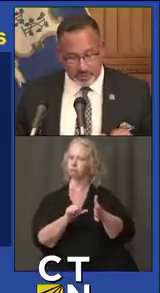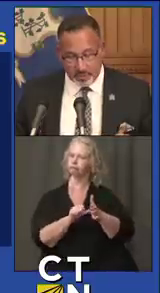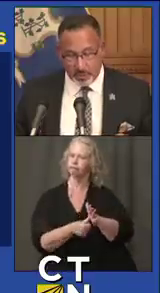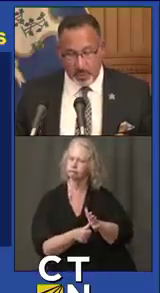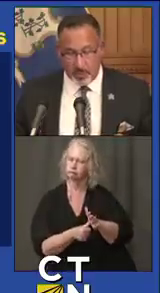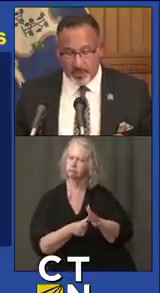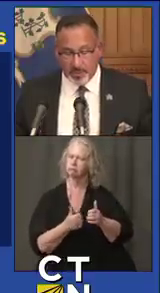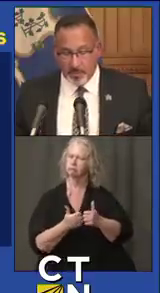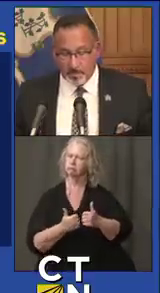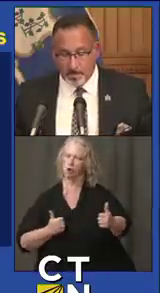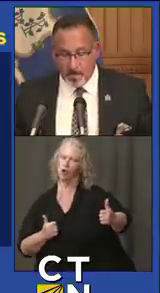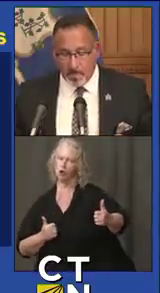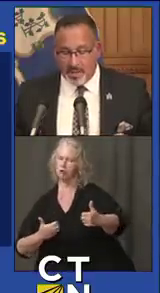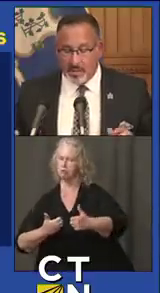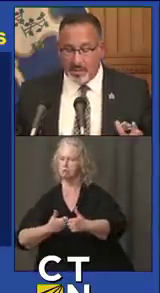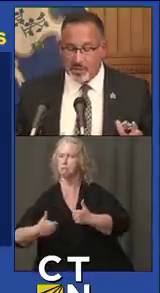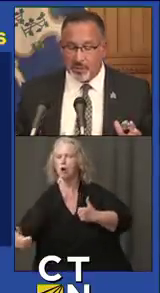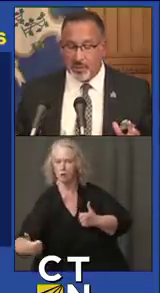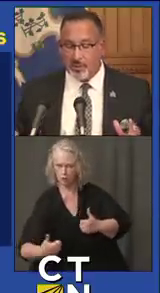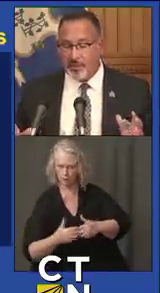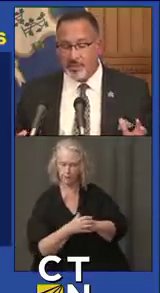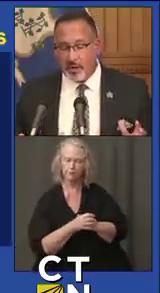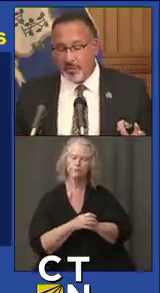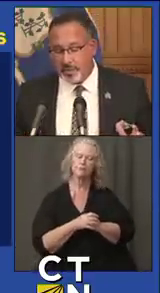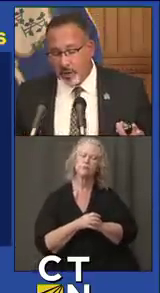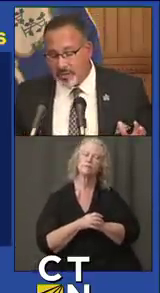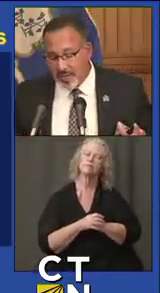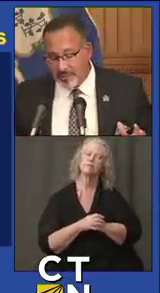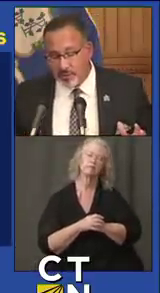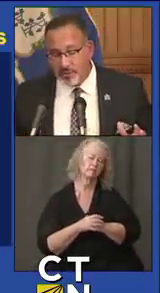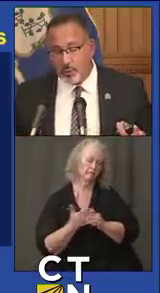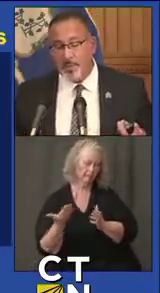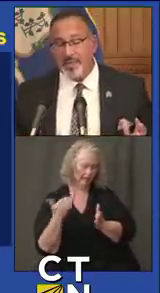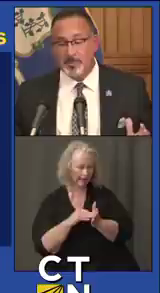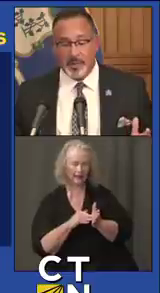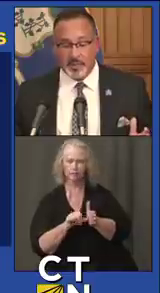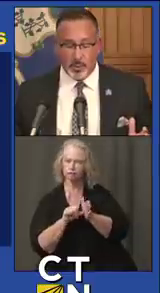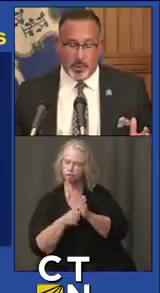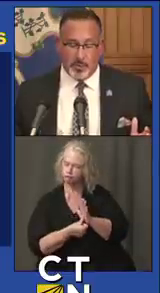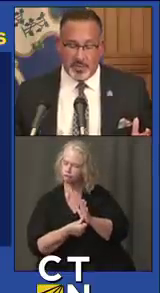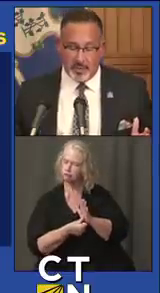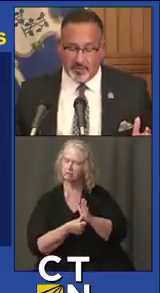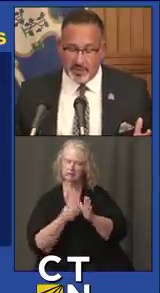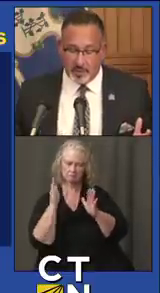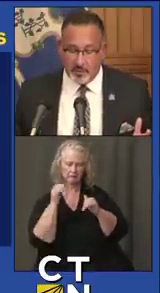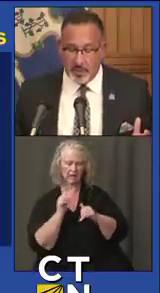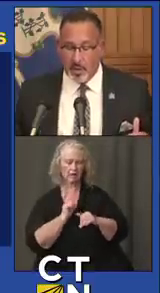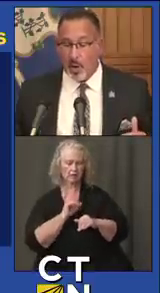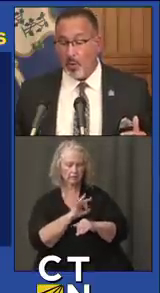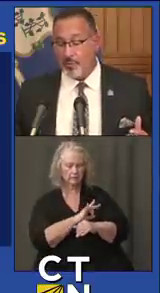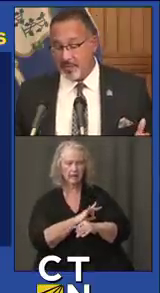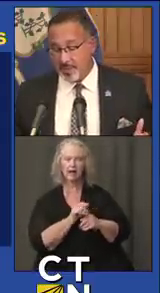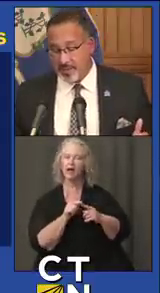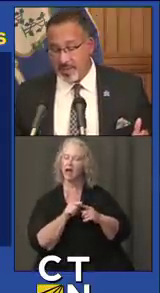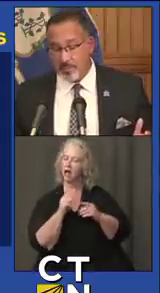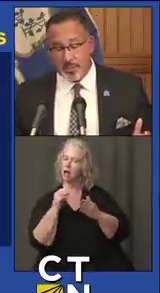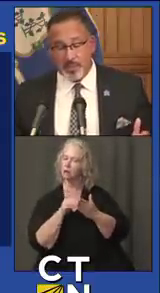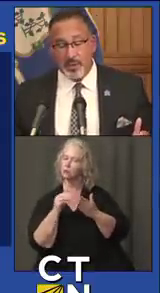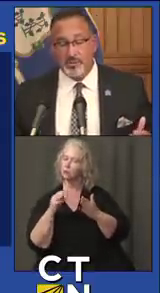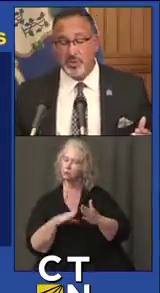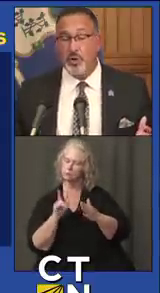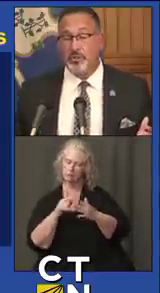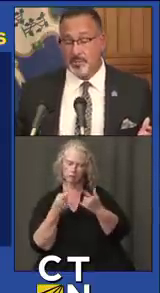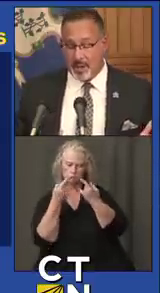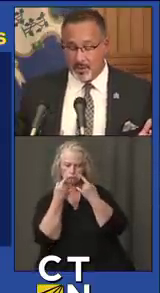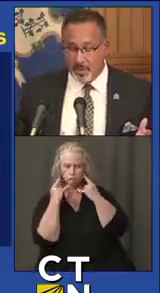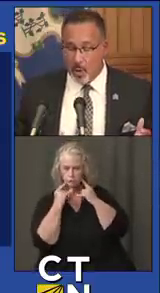social distance requirements. As I mentioned earlier, face coverings, all staff and students will be expected to wear a protective face covering or face mask that completely